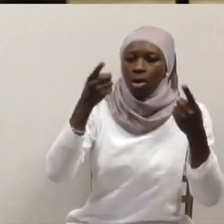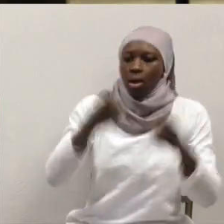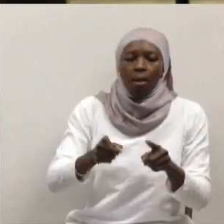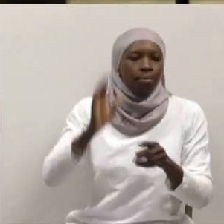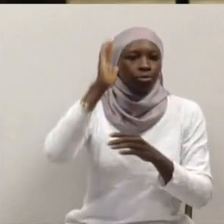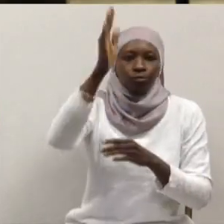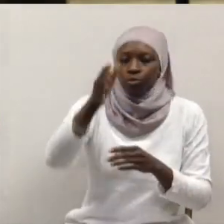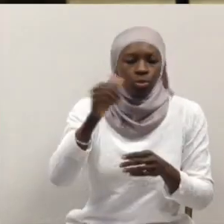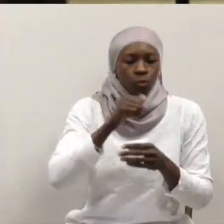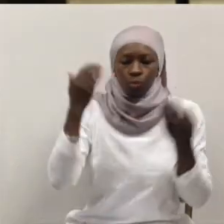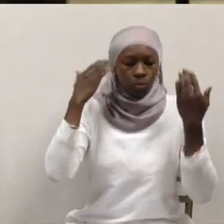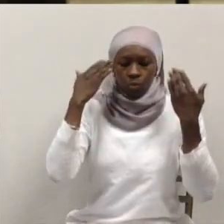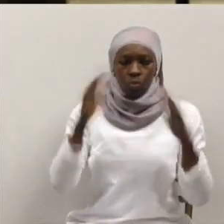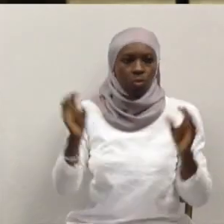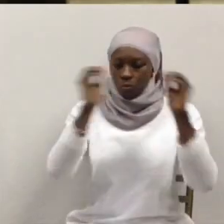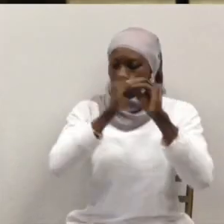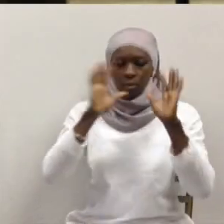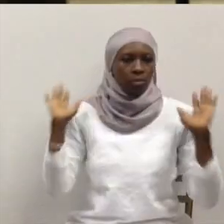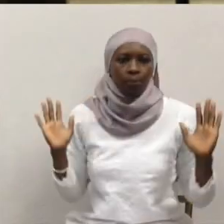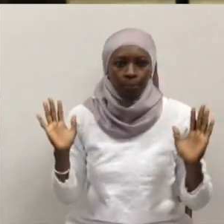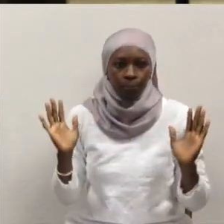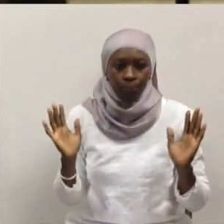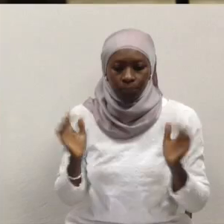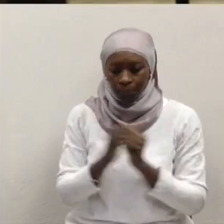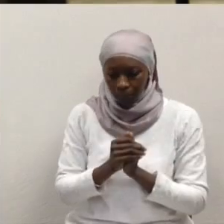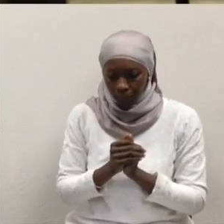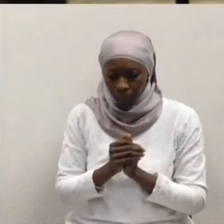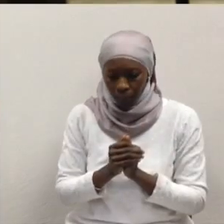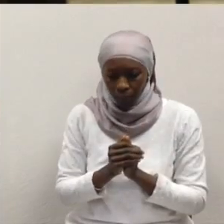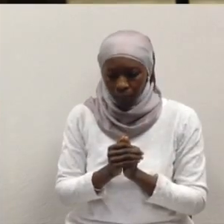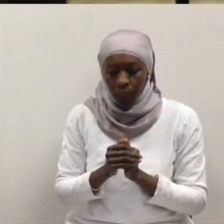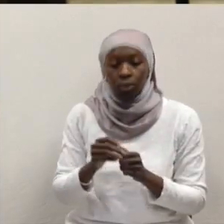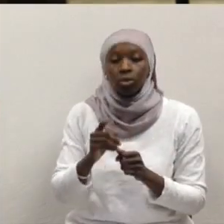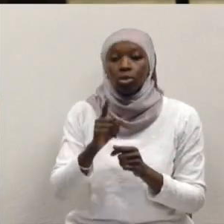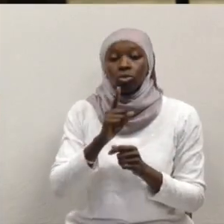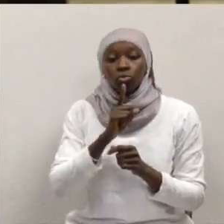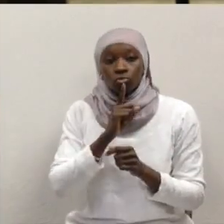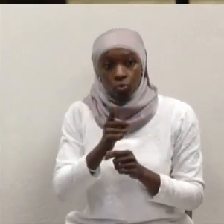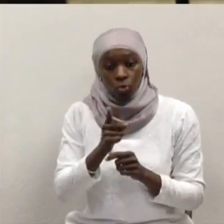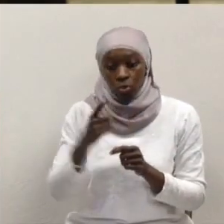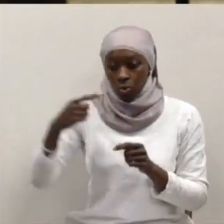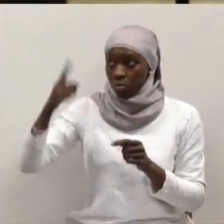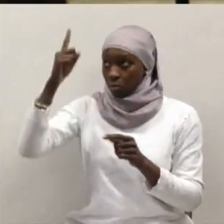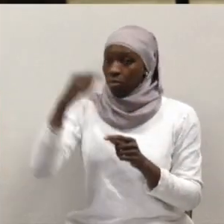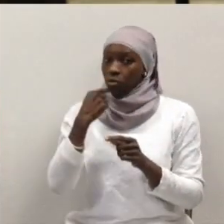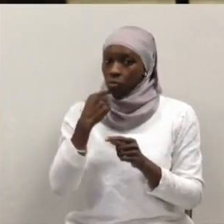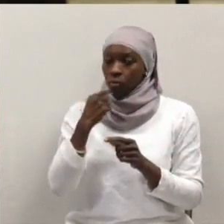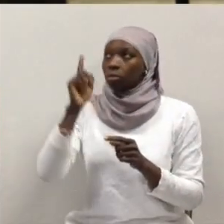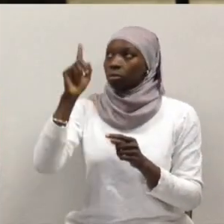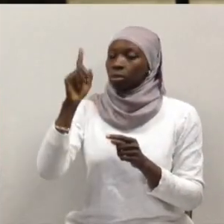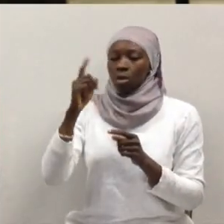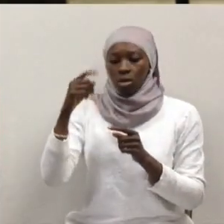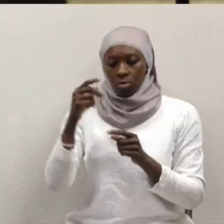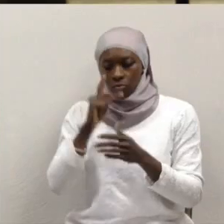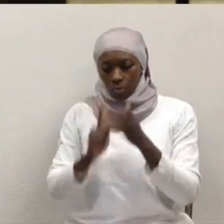sent down the surah telling him, "Inna fatahna laka fathan mubina." Indeed, we have given you, O Muhammad,